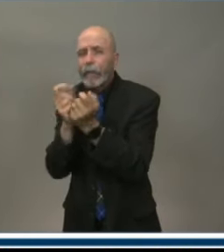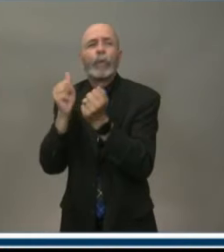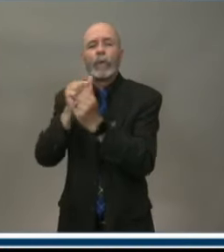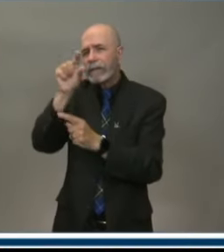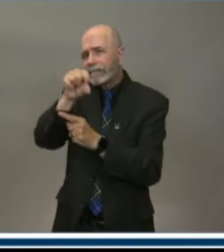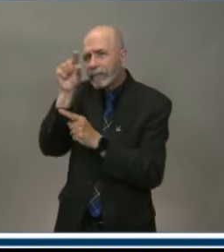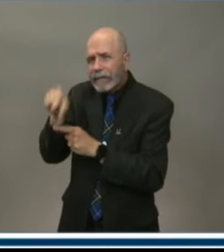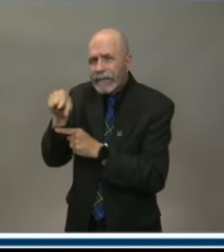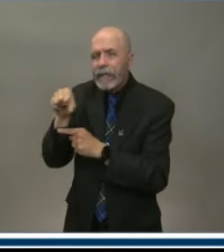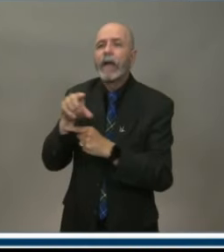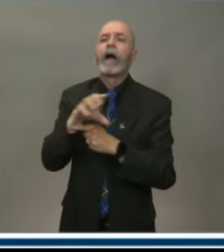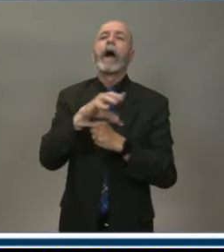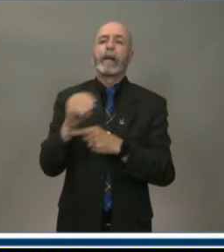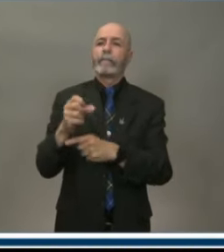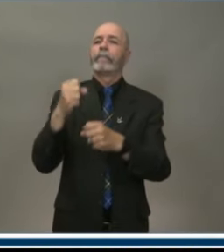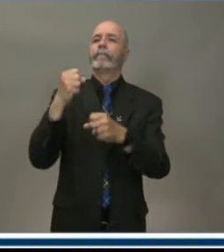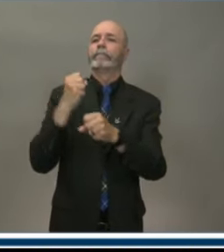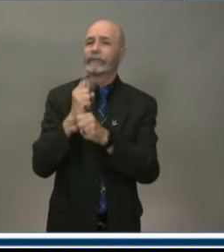were able to find